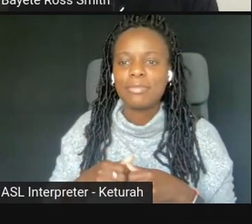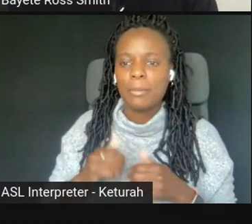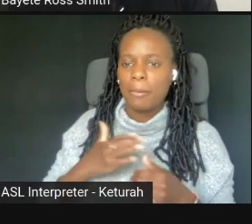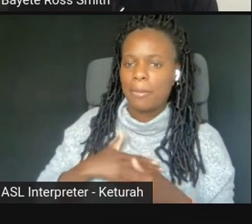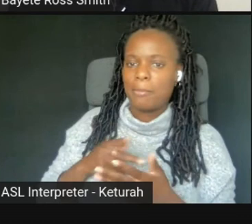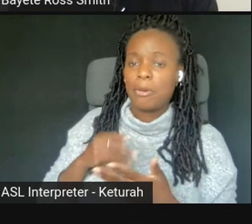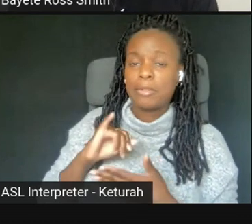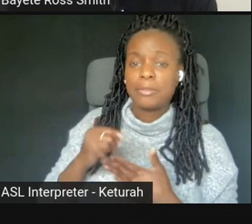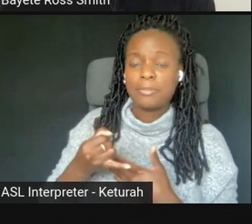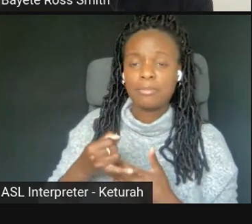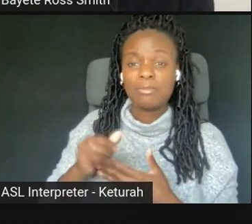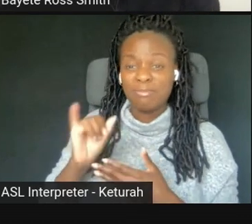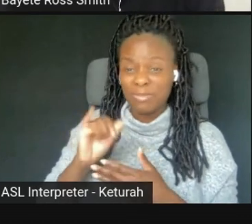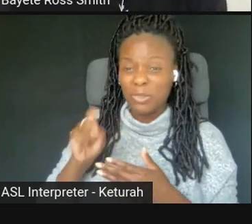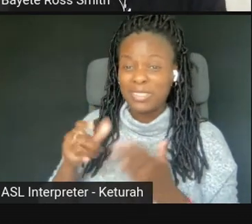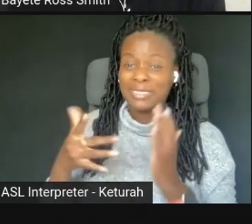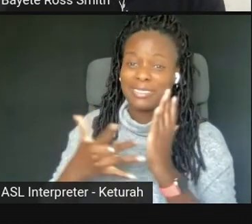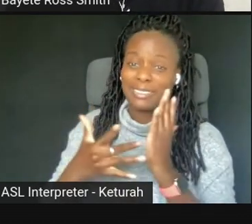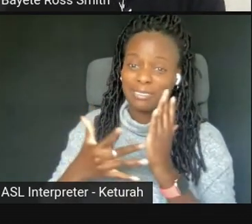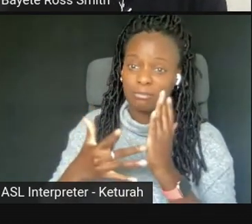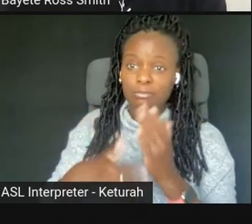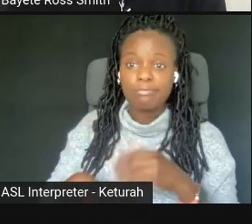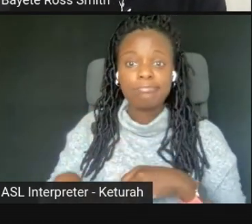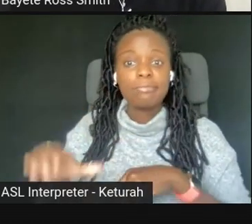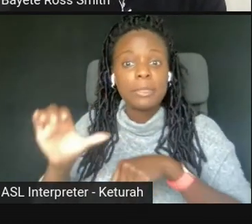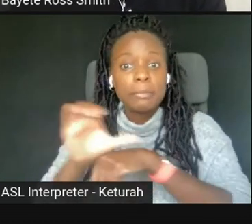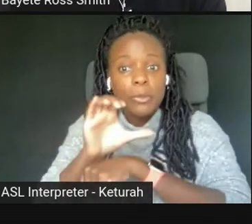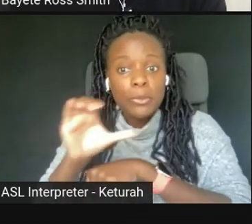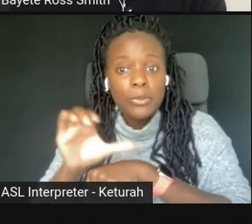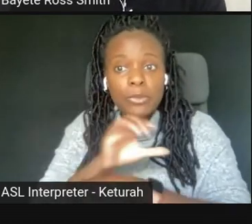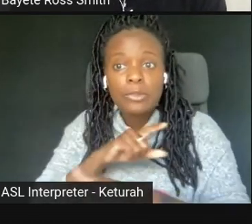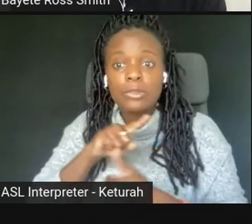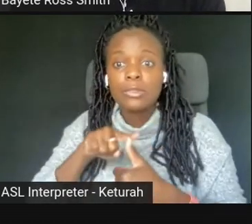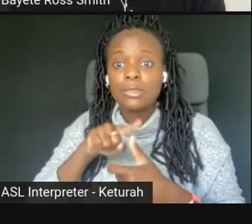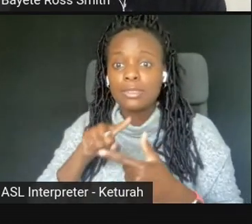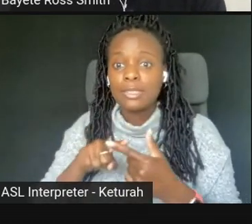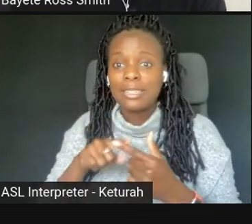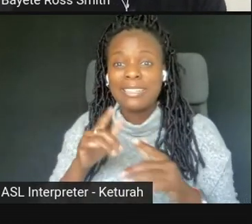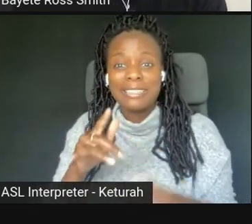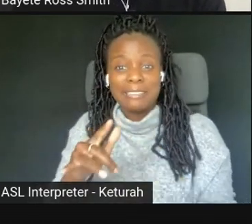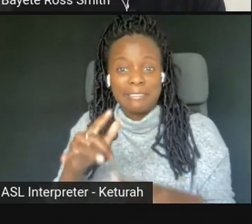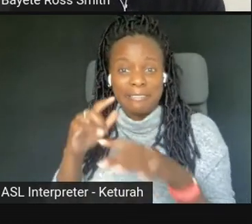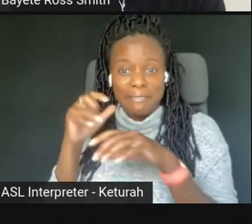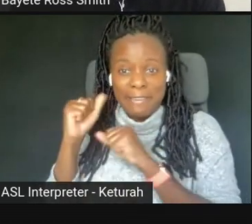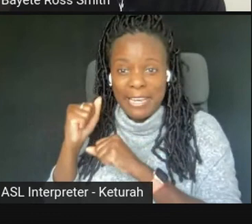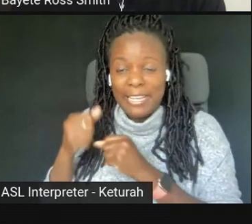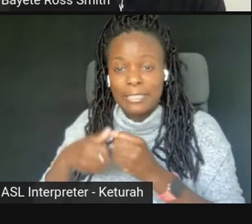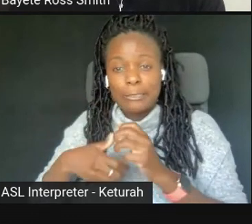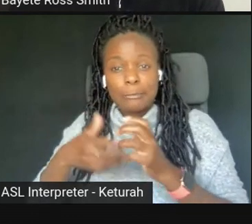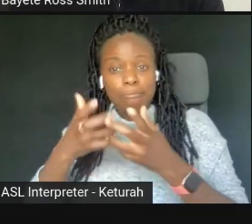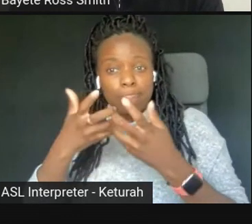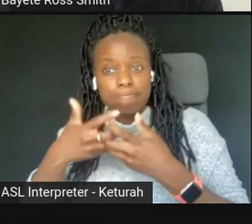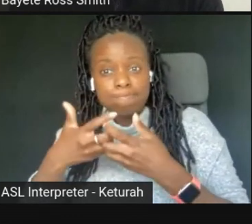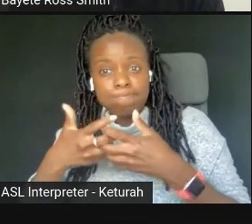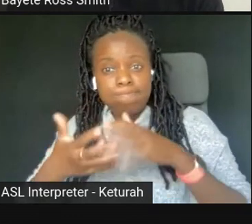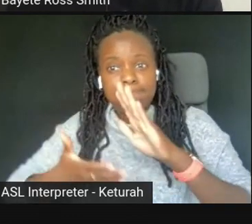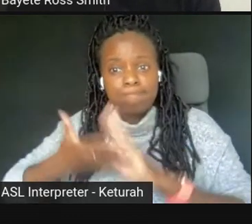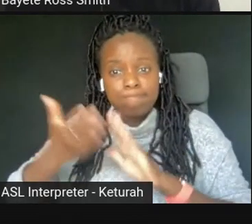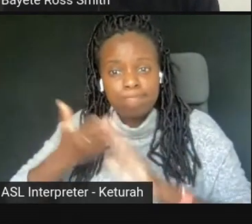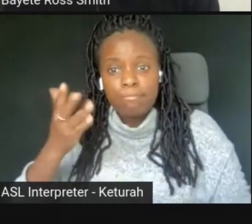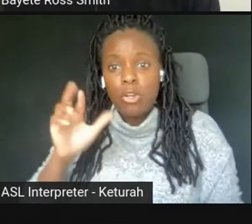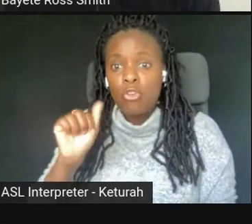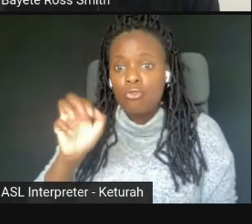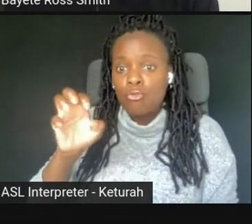need several computers with a fast enough processor, enough RAM, and the proper graphics card